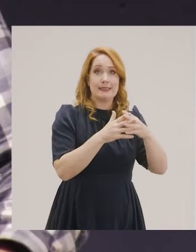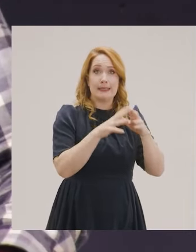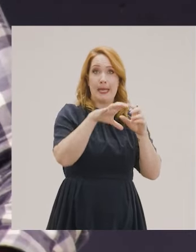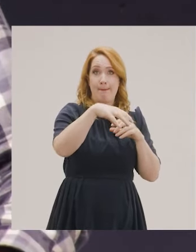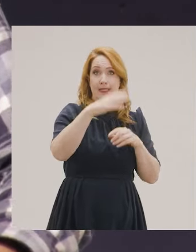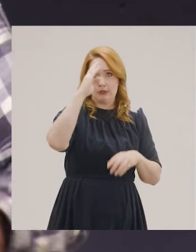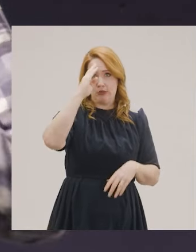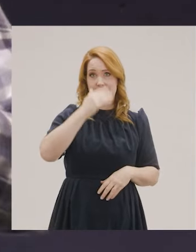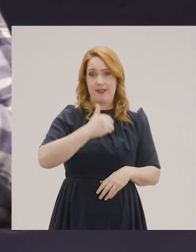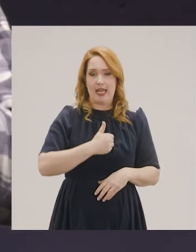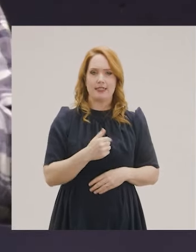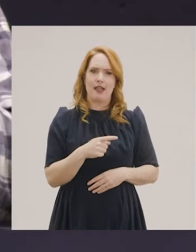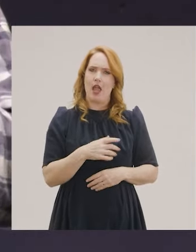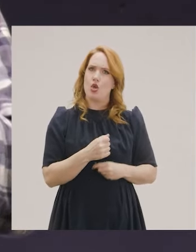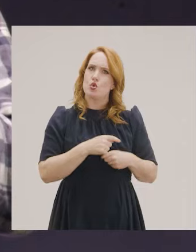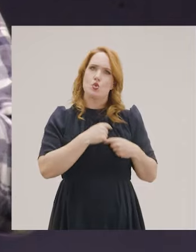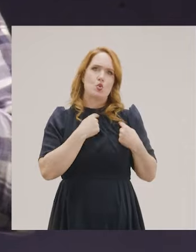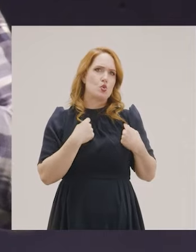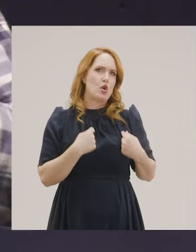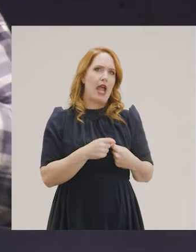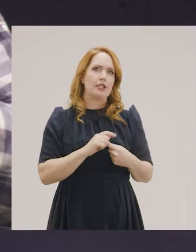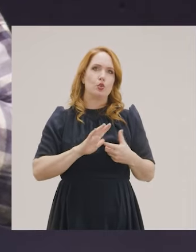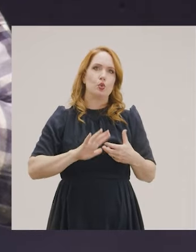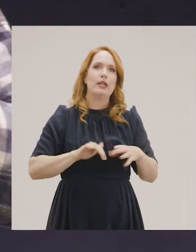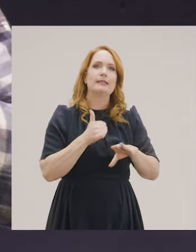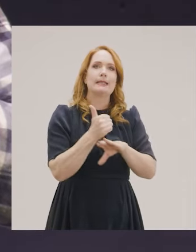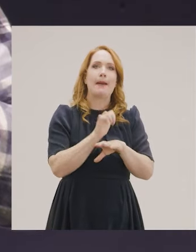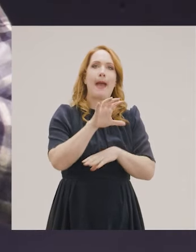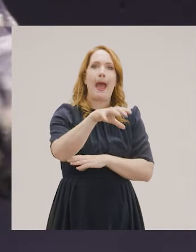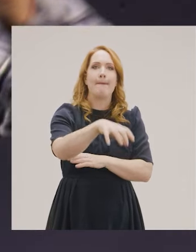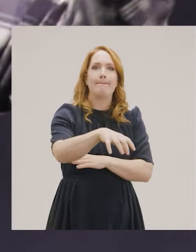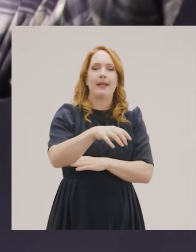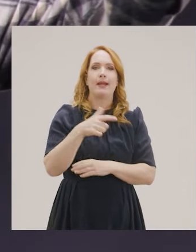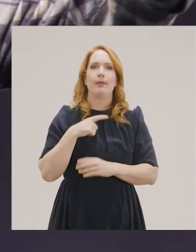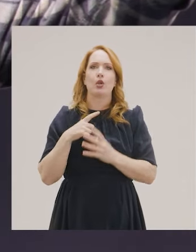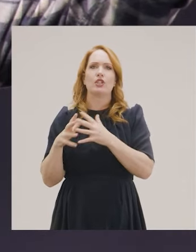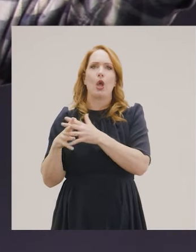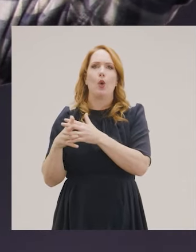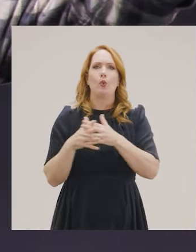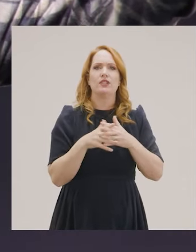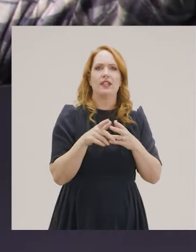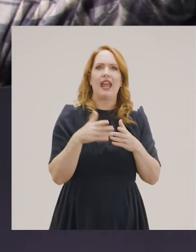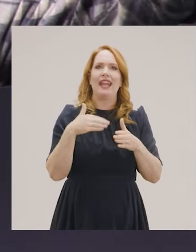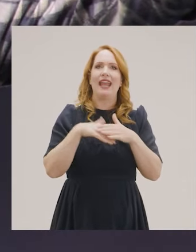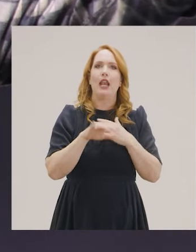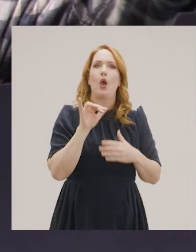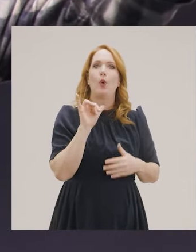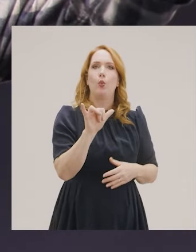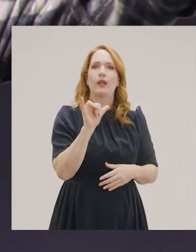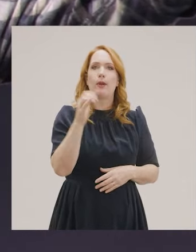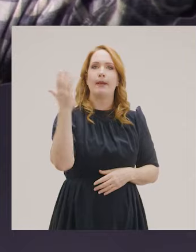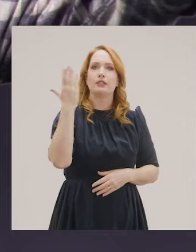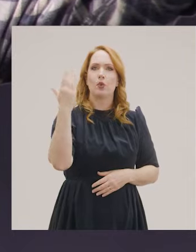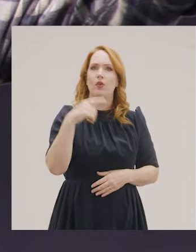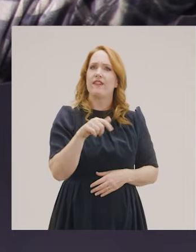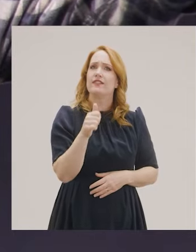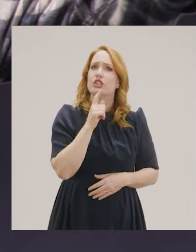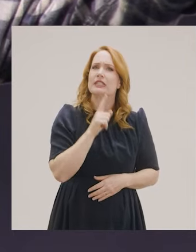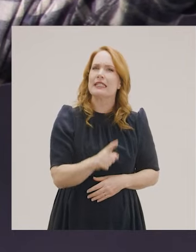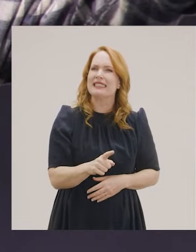Campus, they've had this incredible heart to build a hub in the community, because they, at West Campus, they worship in the Wigram